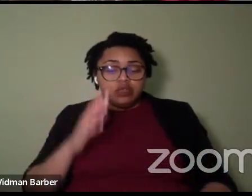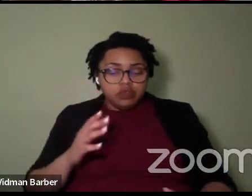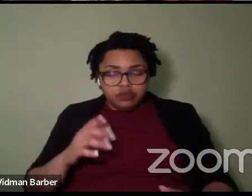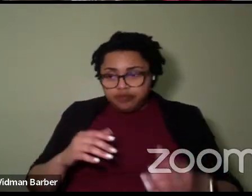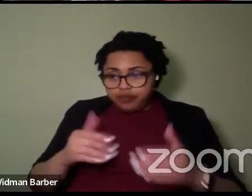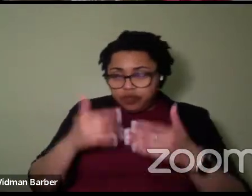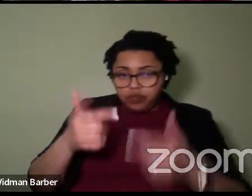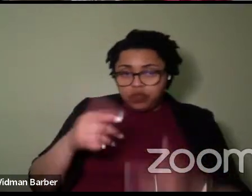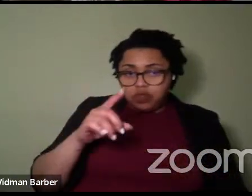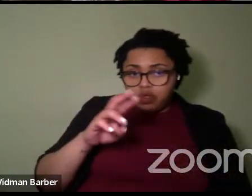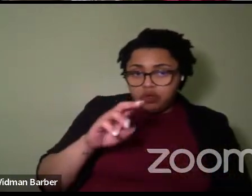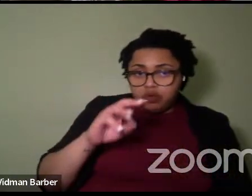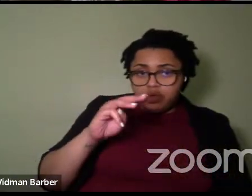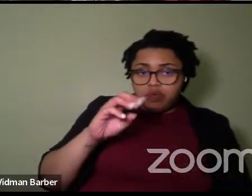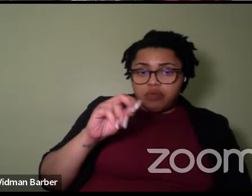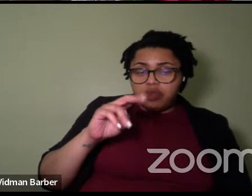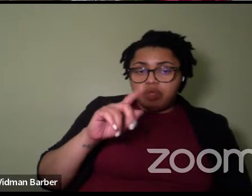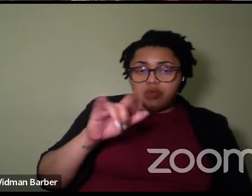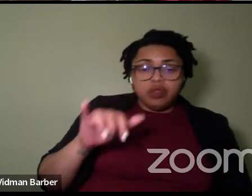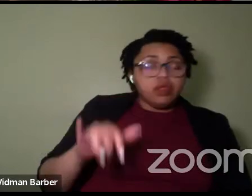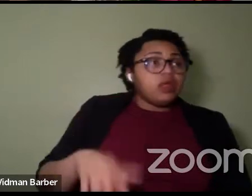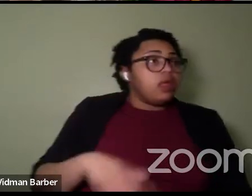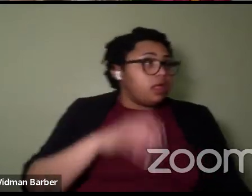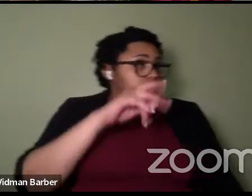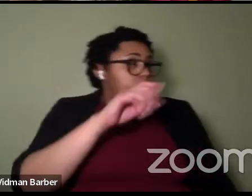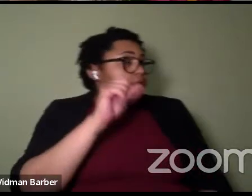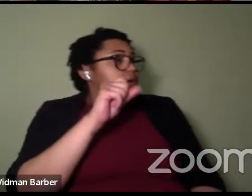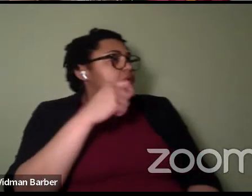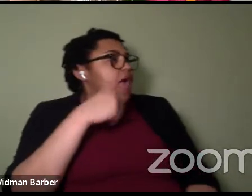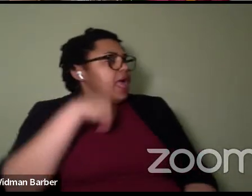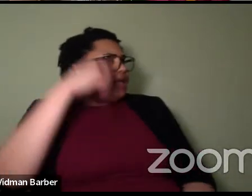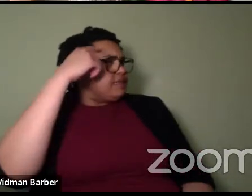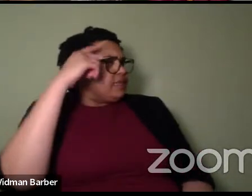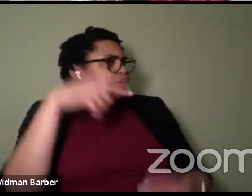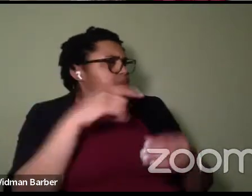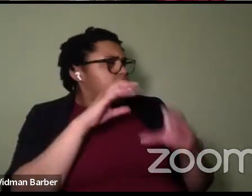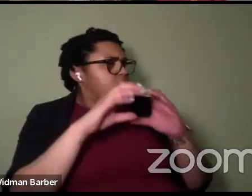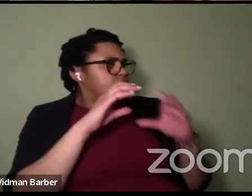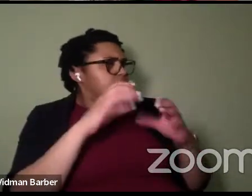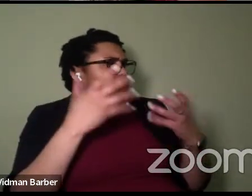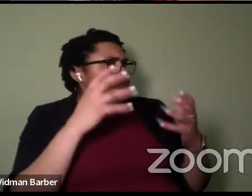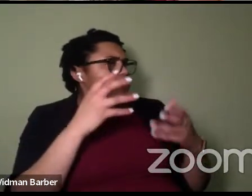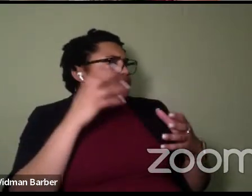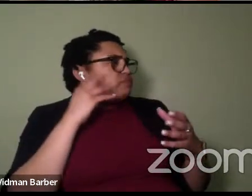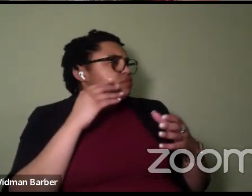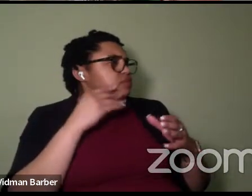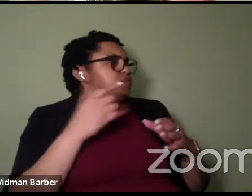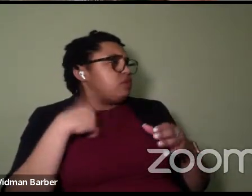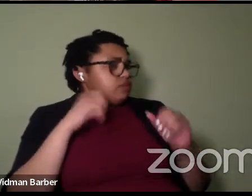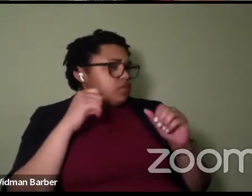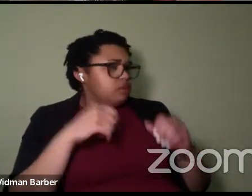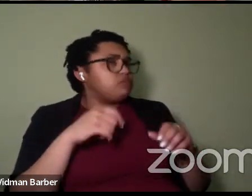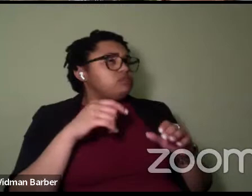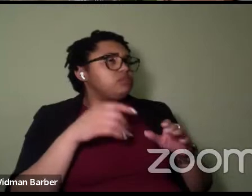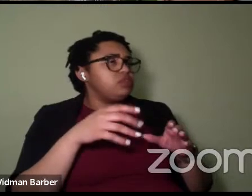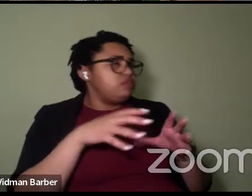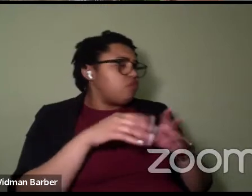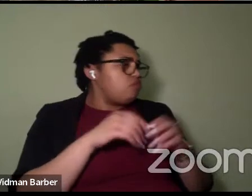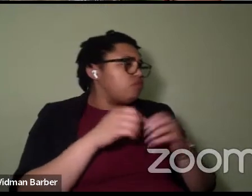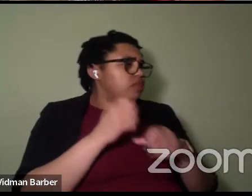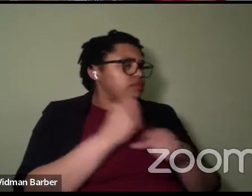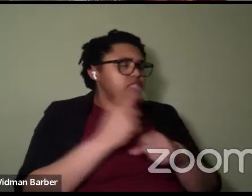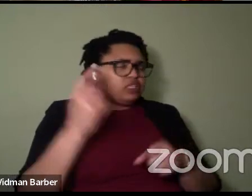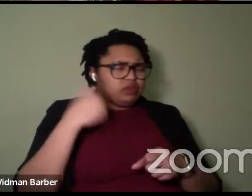think part of, as you were talking about it, I was thinking about a conversation I had a privilege to be a part of last year. I think it was, I was on